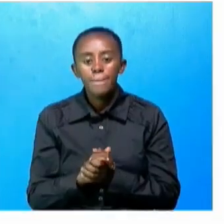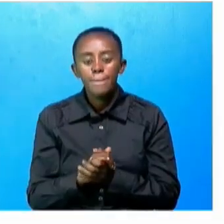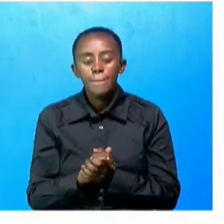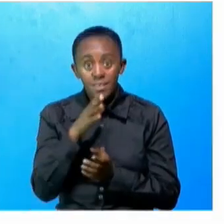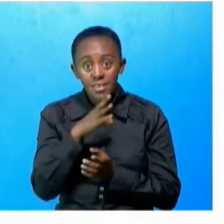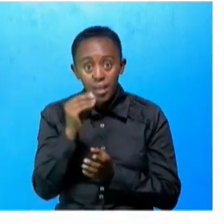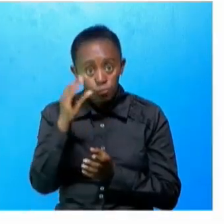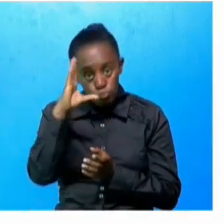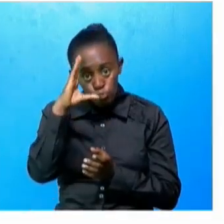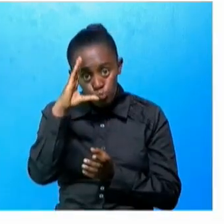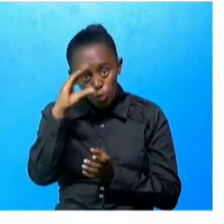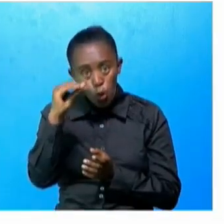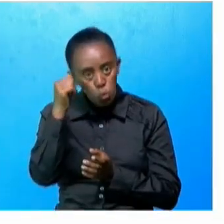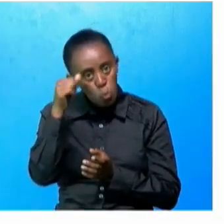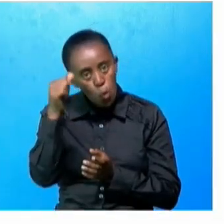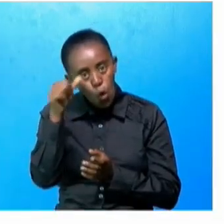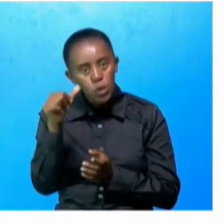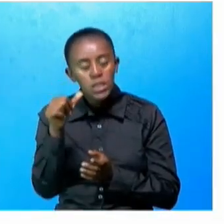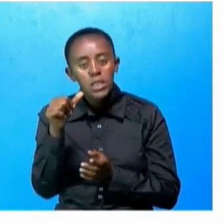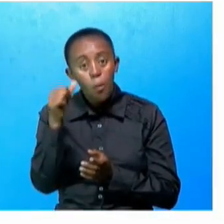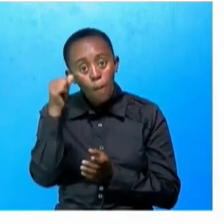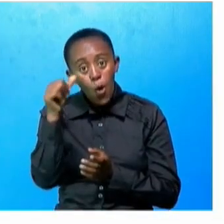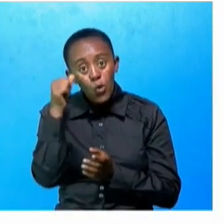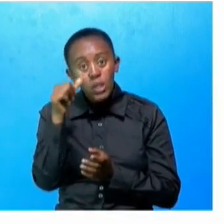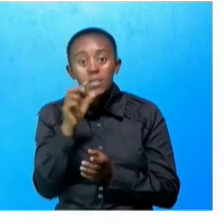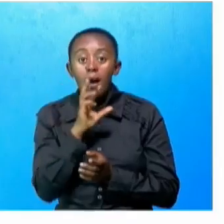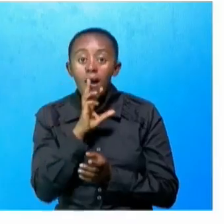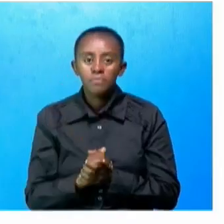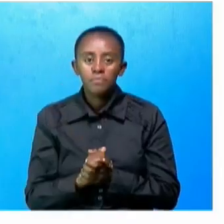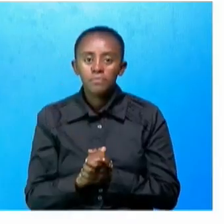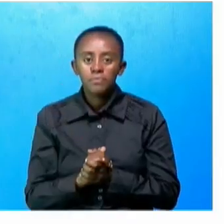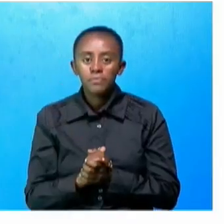and both girls and boys are